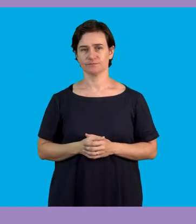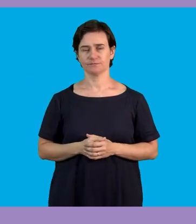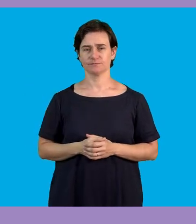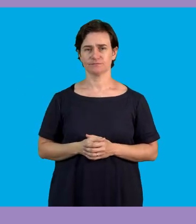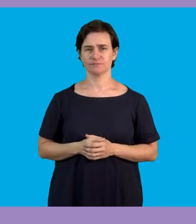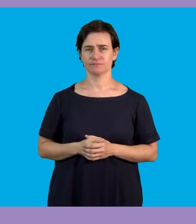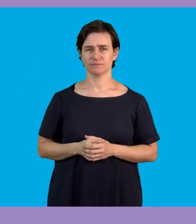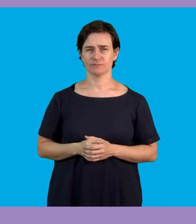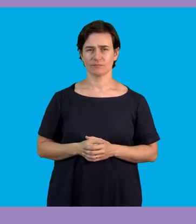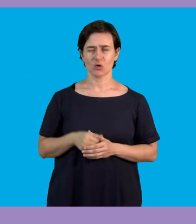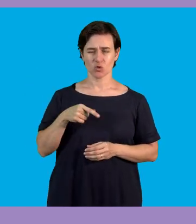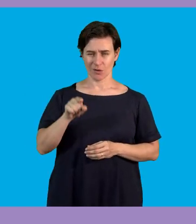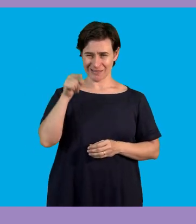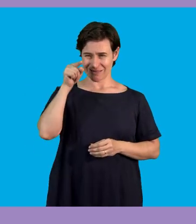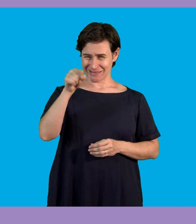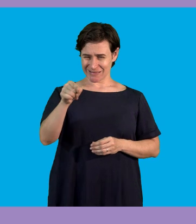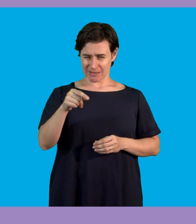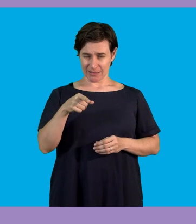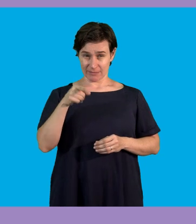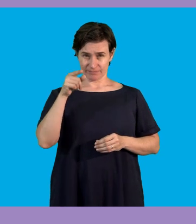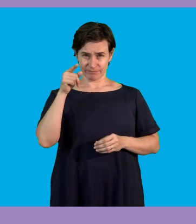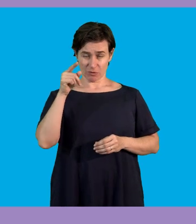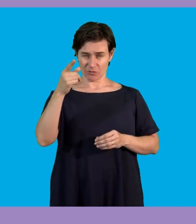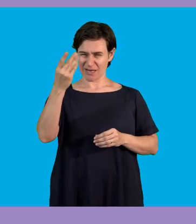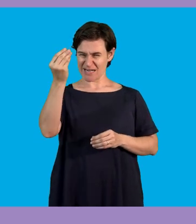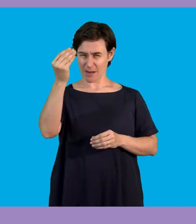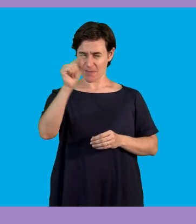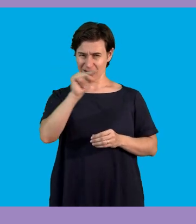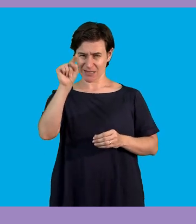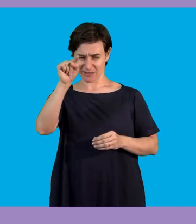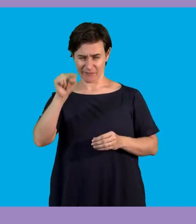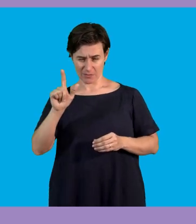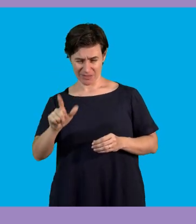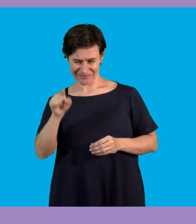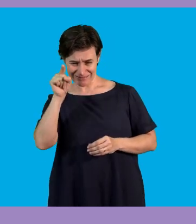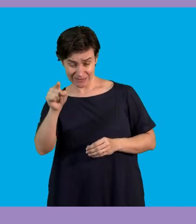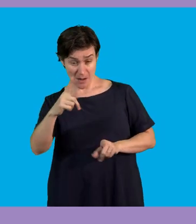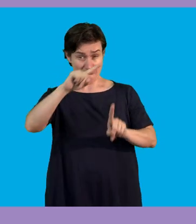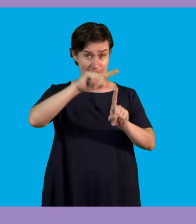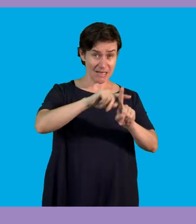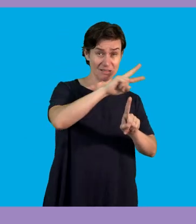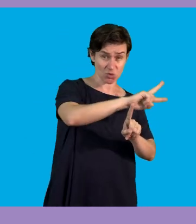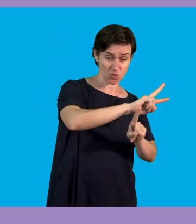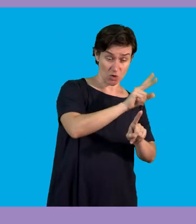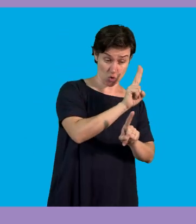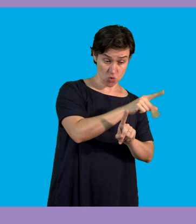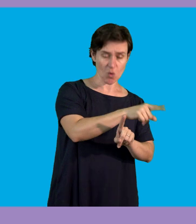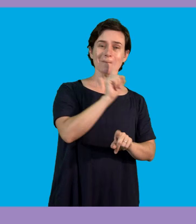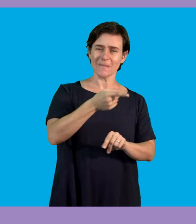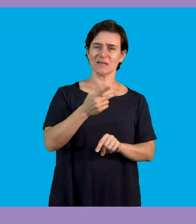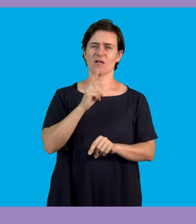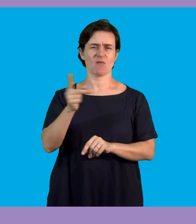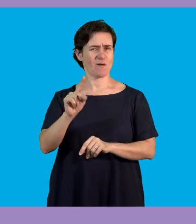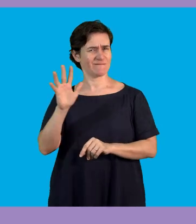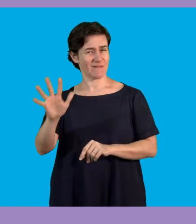A number, when we add 2 to, a number divided by 7, when you add 2 to that number, it should give you 5.